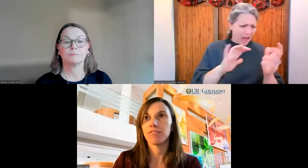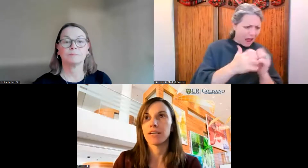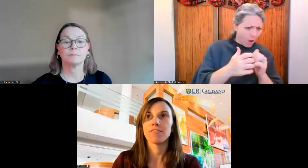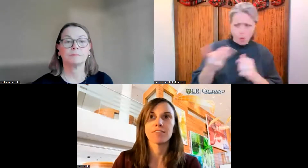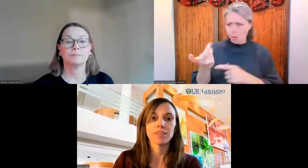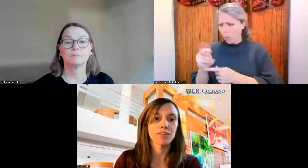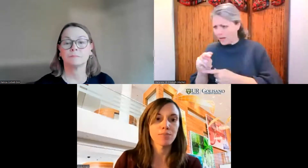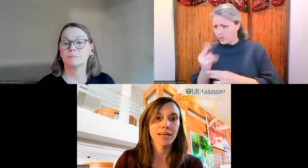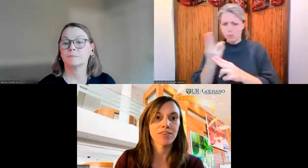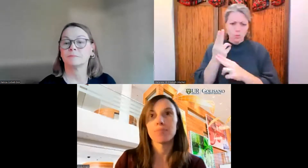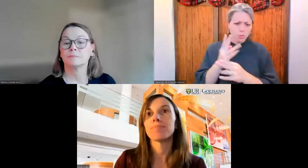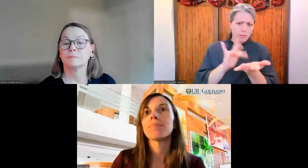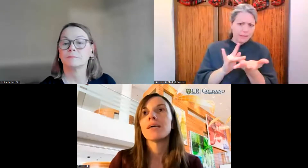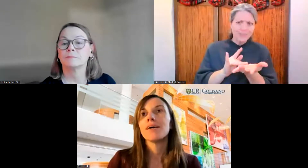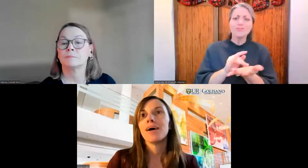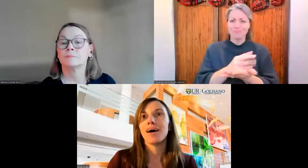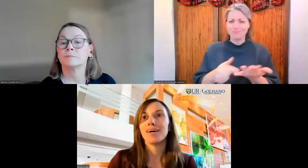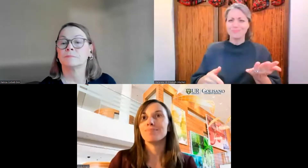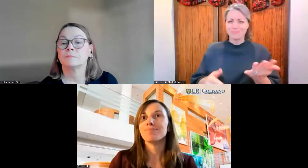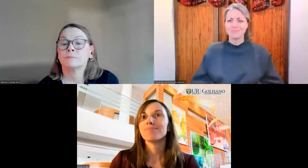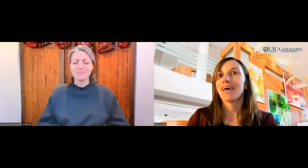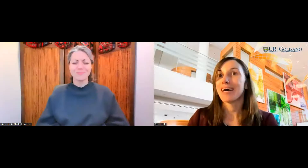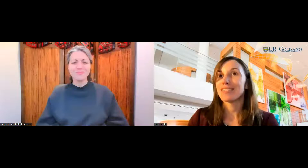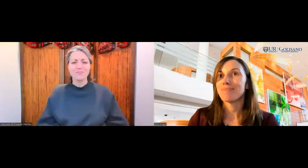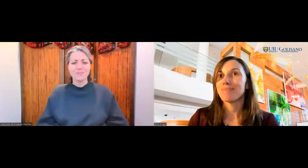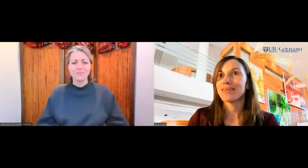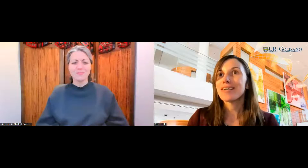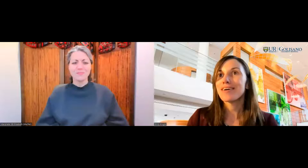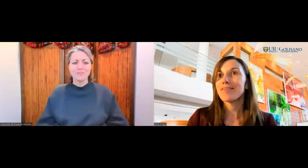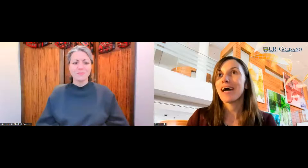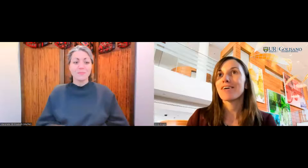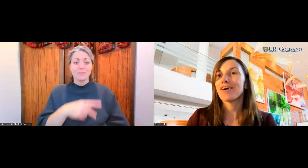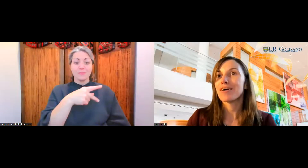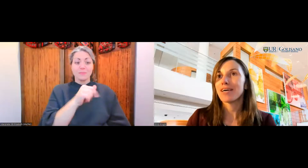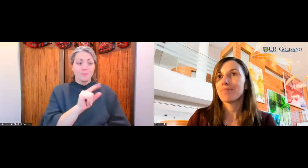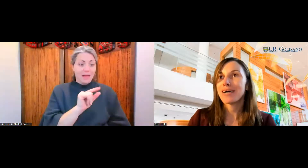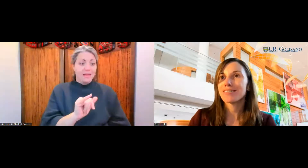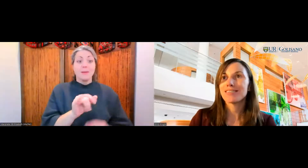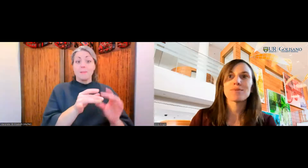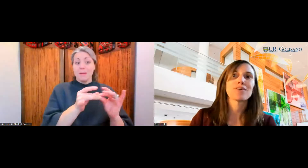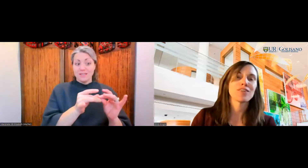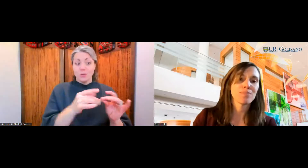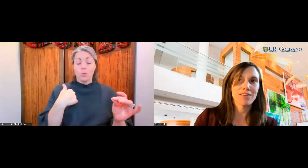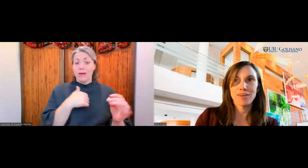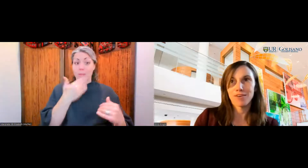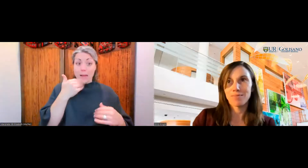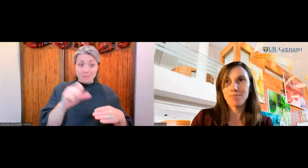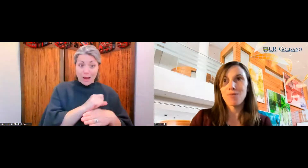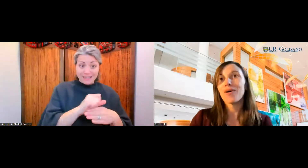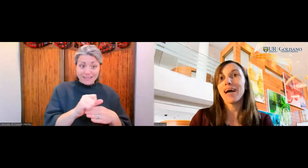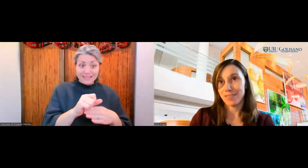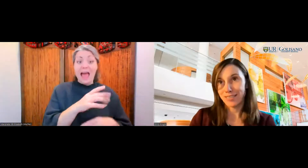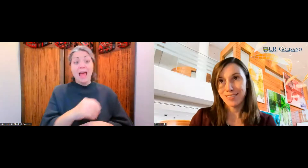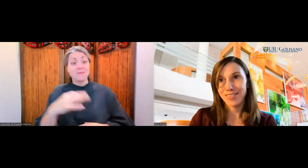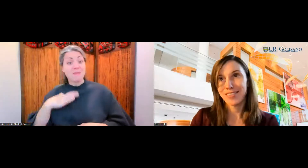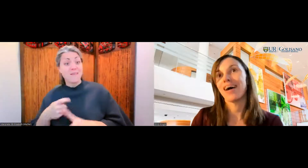to safely and effectively use medication. As Patty noted, though we have our current best practices, we would also benefit from